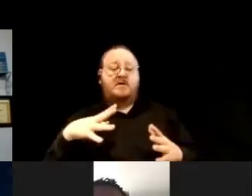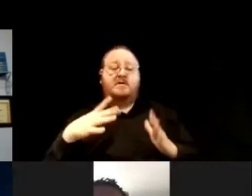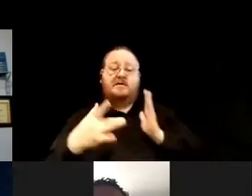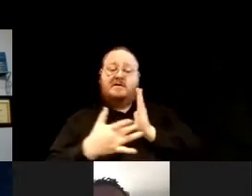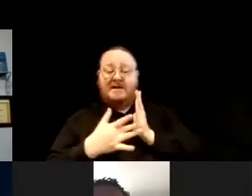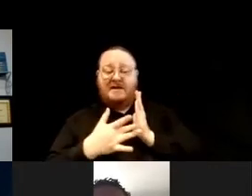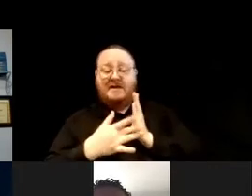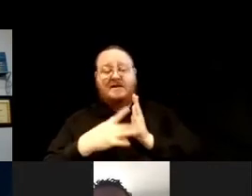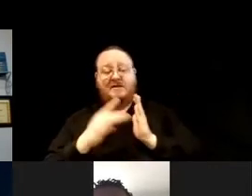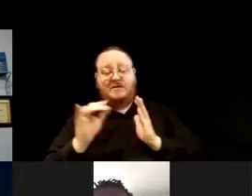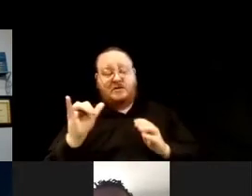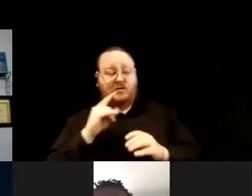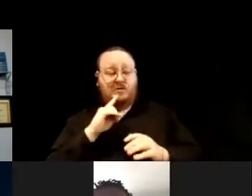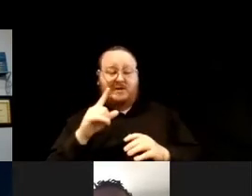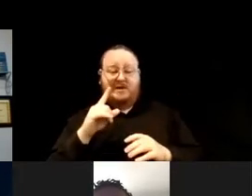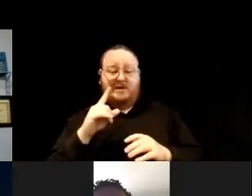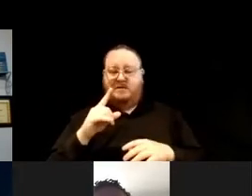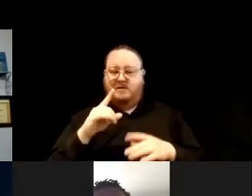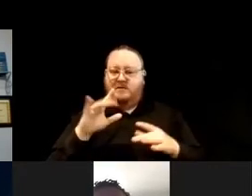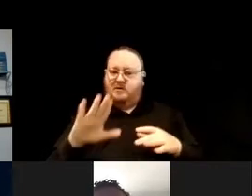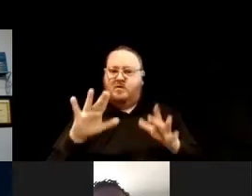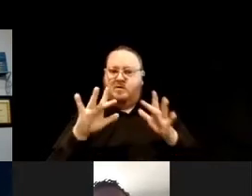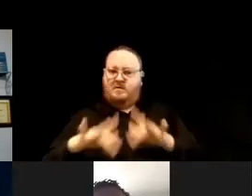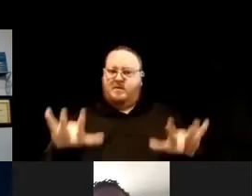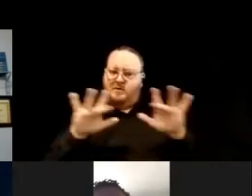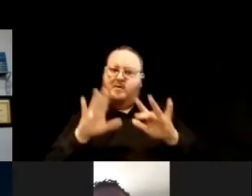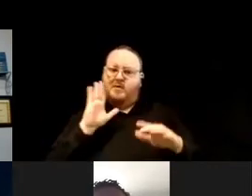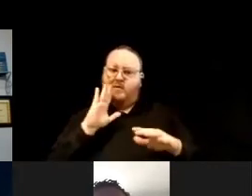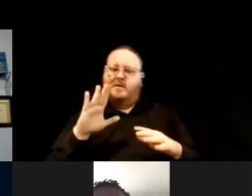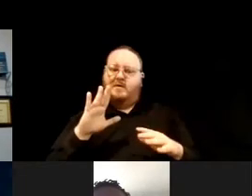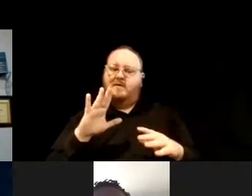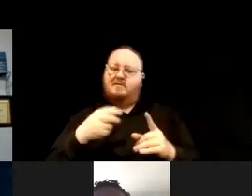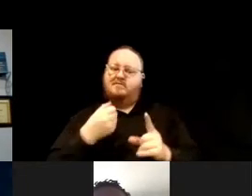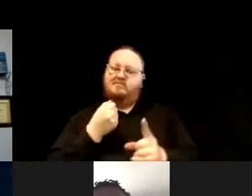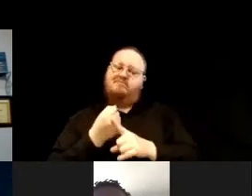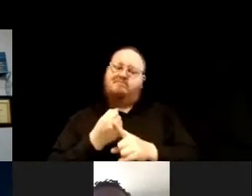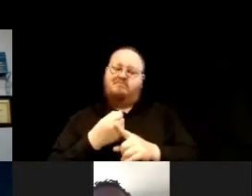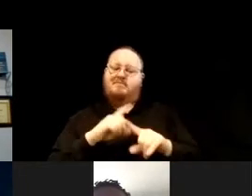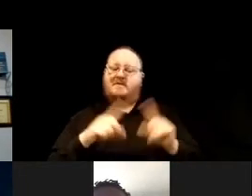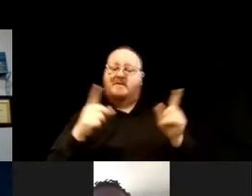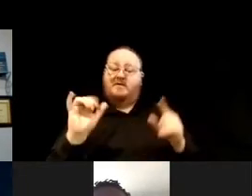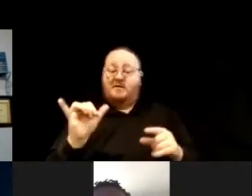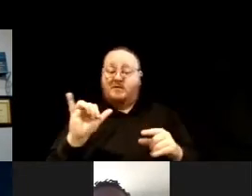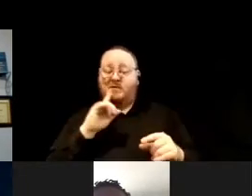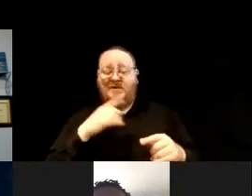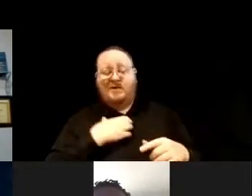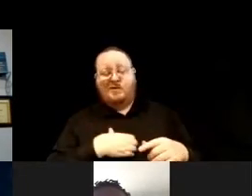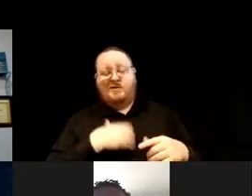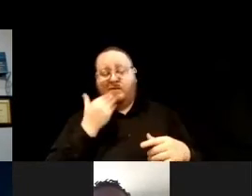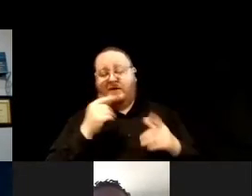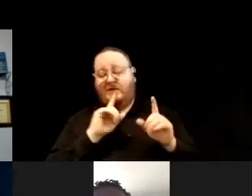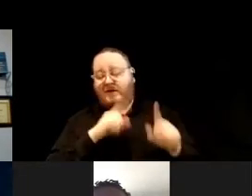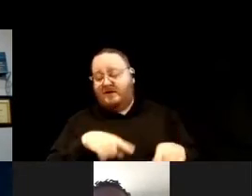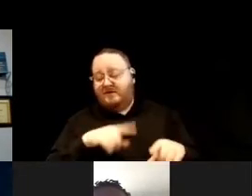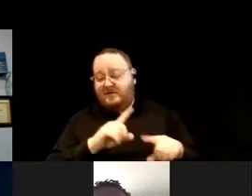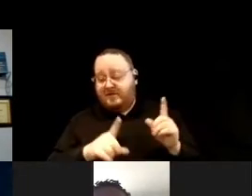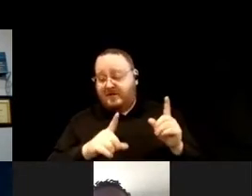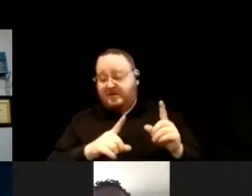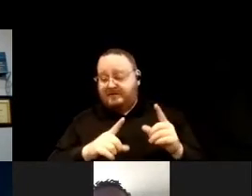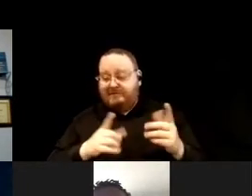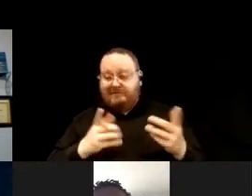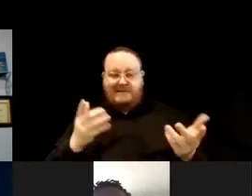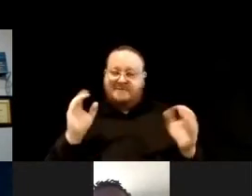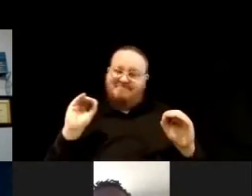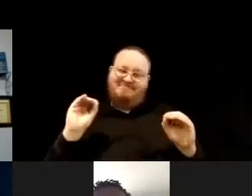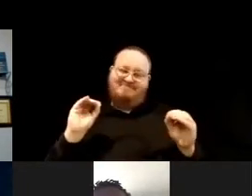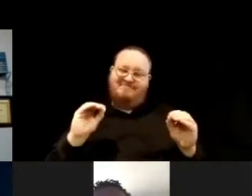even the computer will make a difference on that as well. I wish I had a better answer for that, but I just don't. Is there anyone